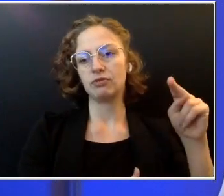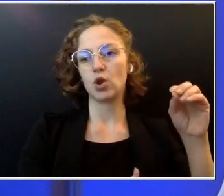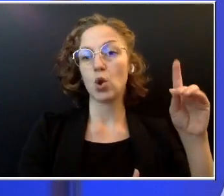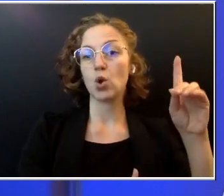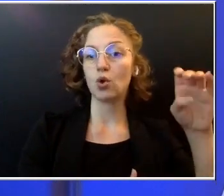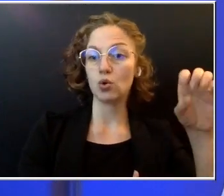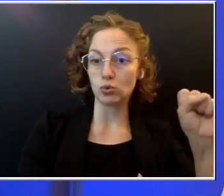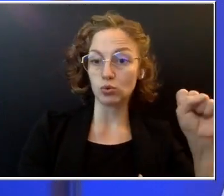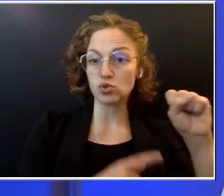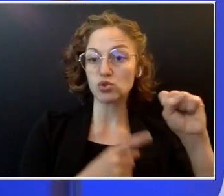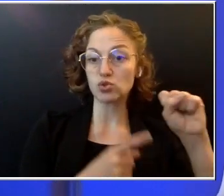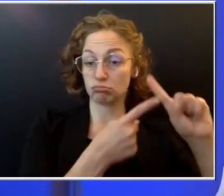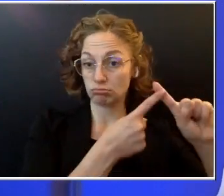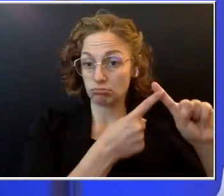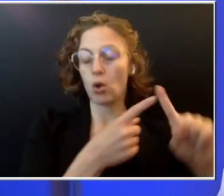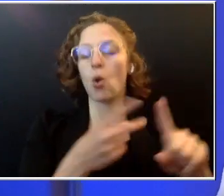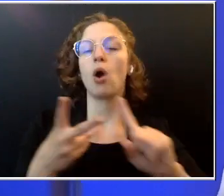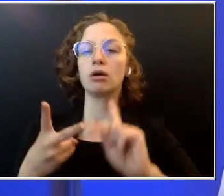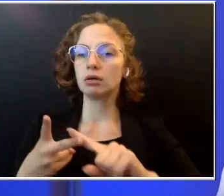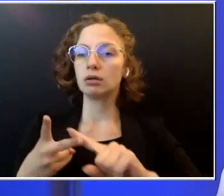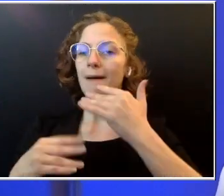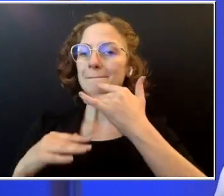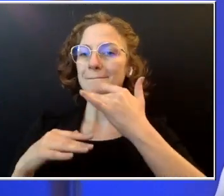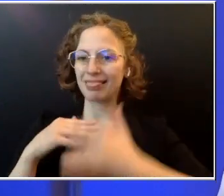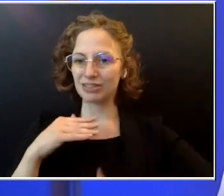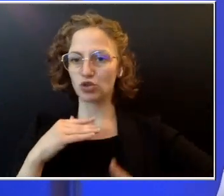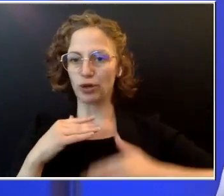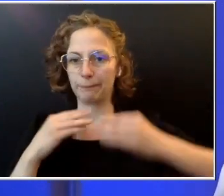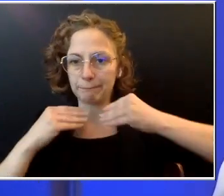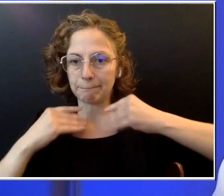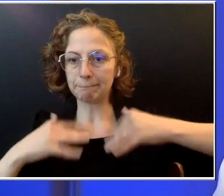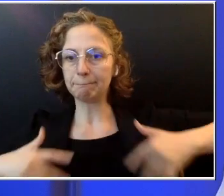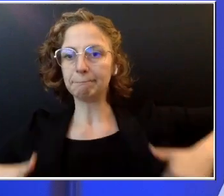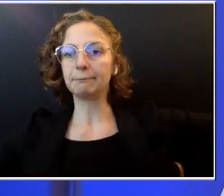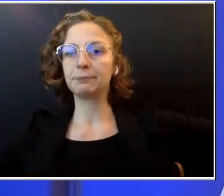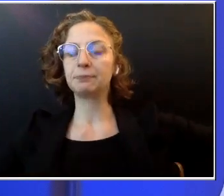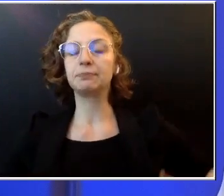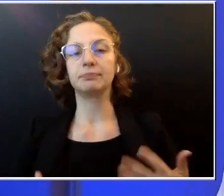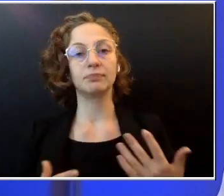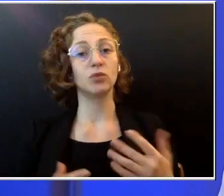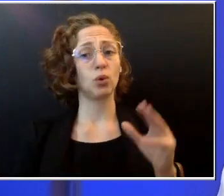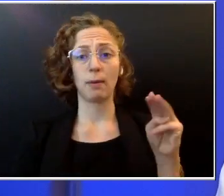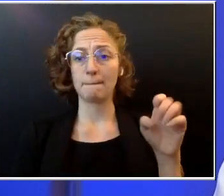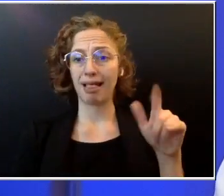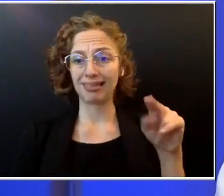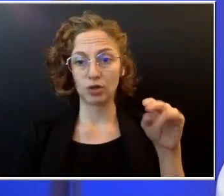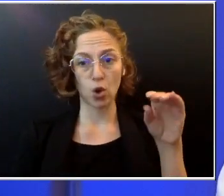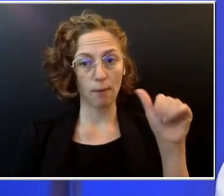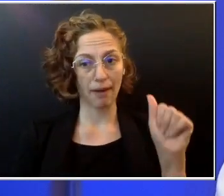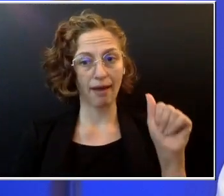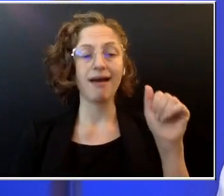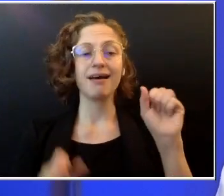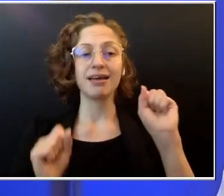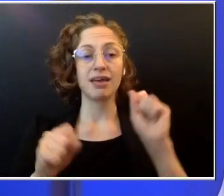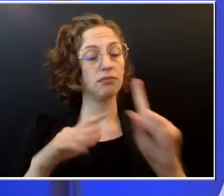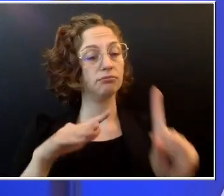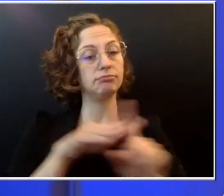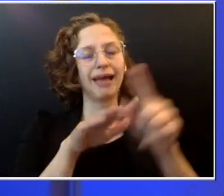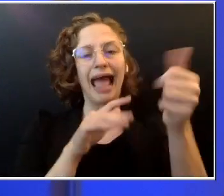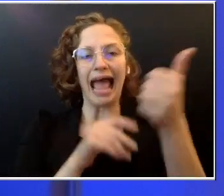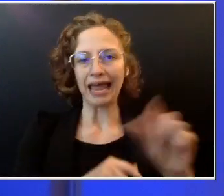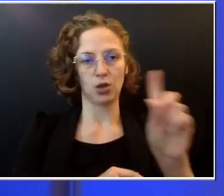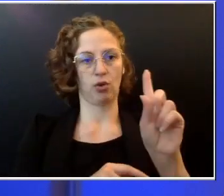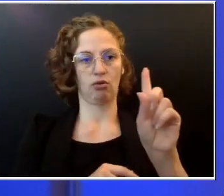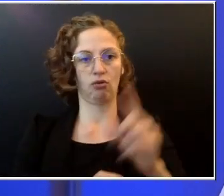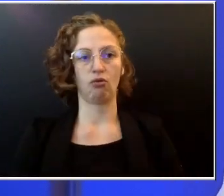between those two mechanisms, melanoma is a disease that can pop up anywhere. And I mean, even we tell our residents on boards, if you